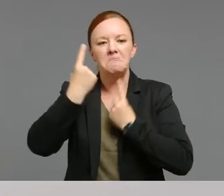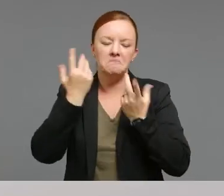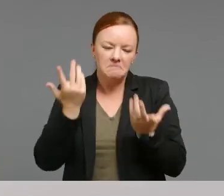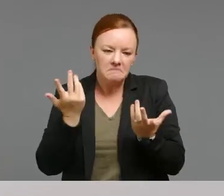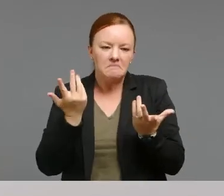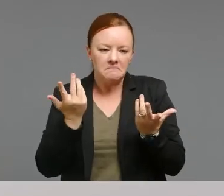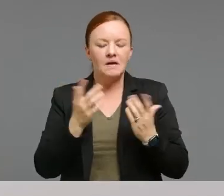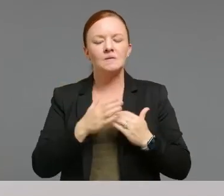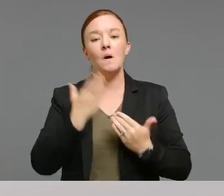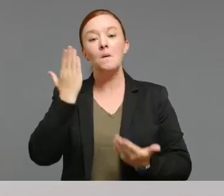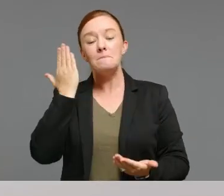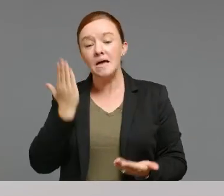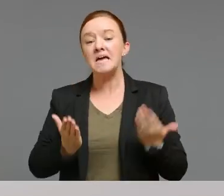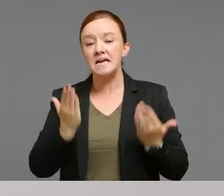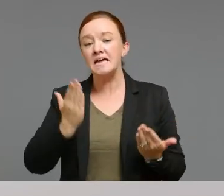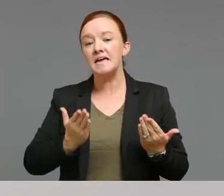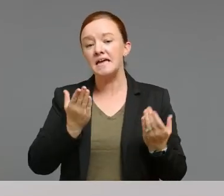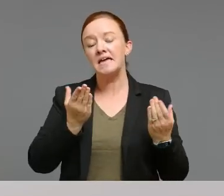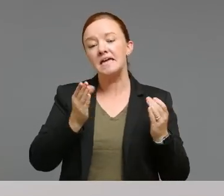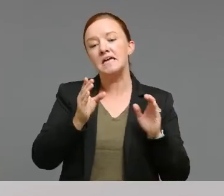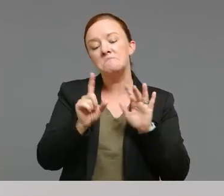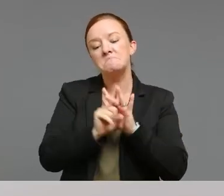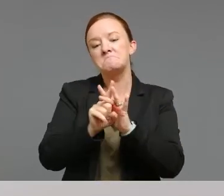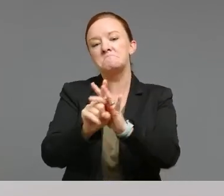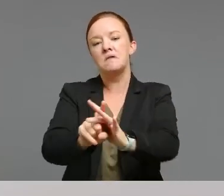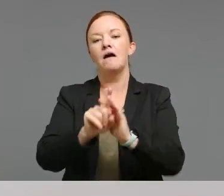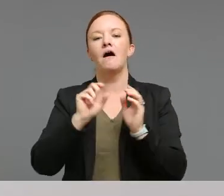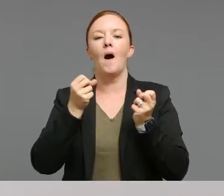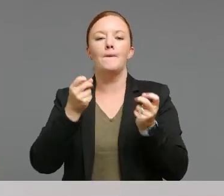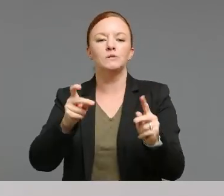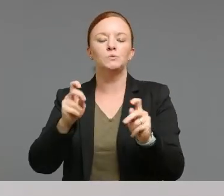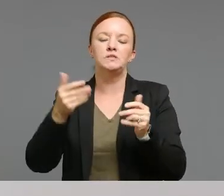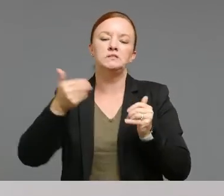and more of those opportunities coming up.